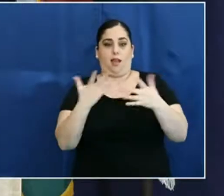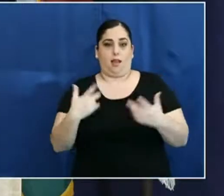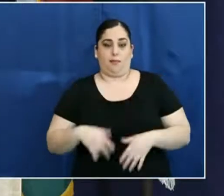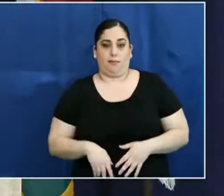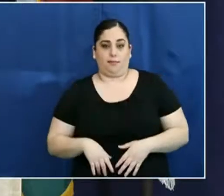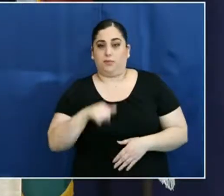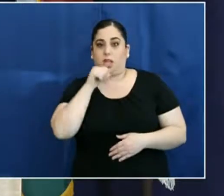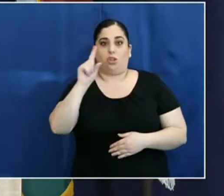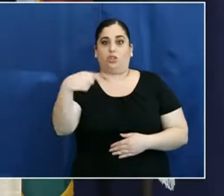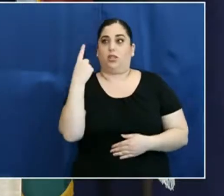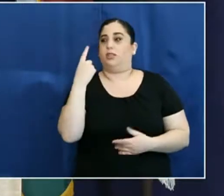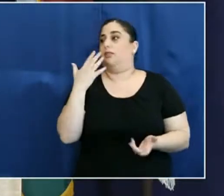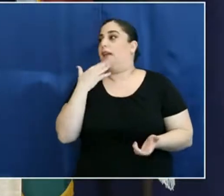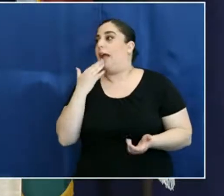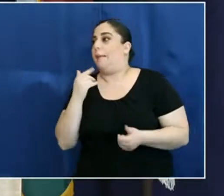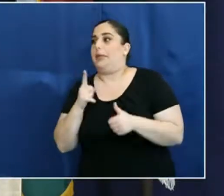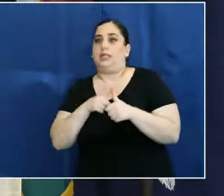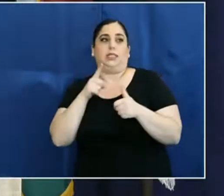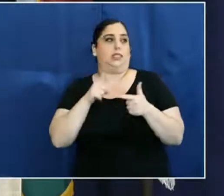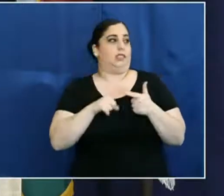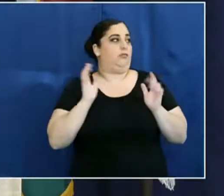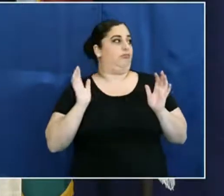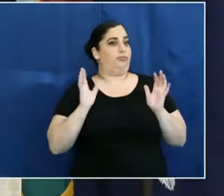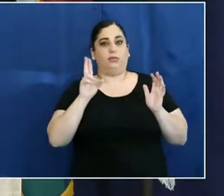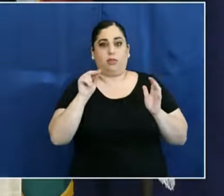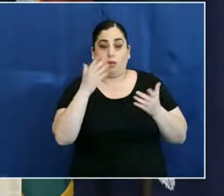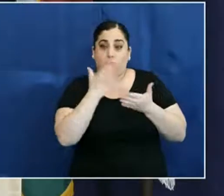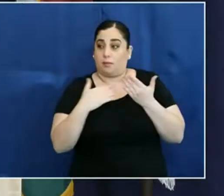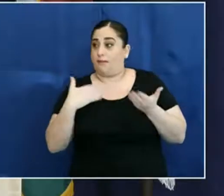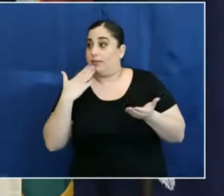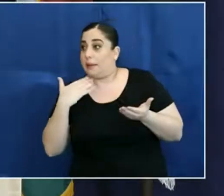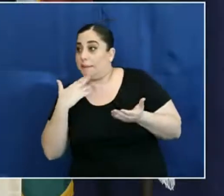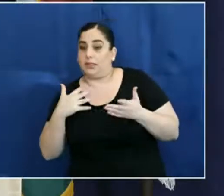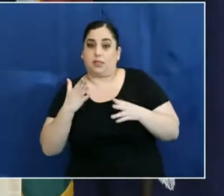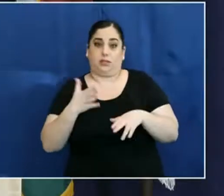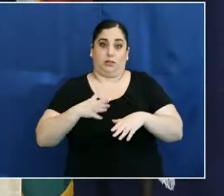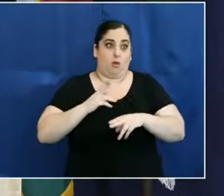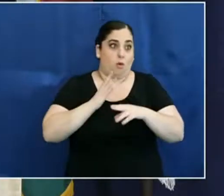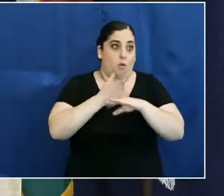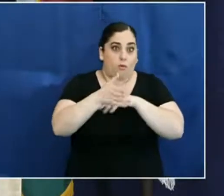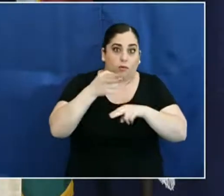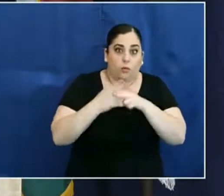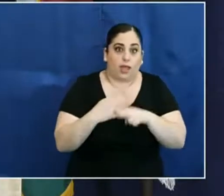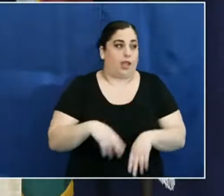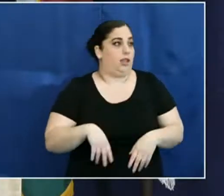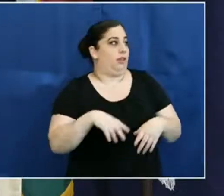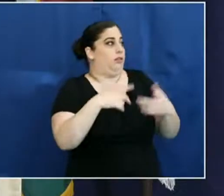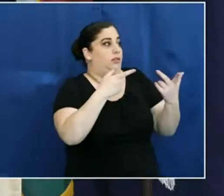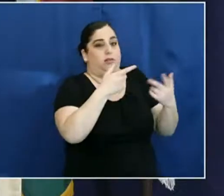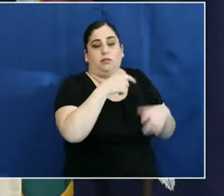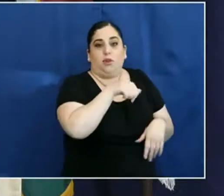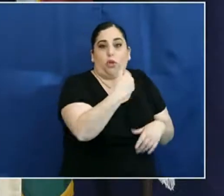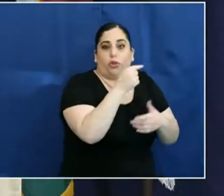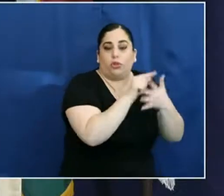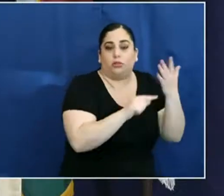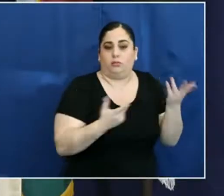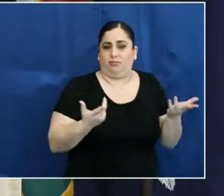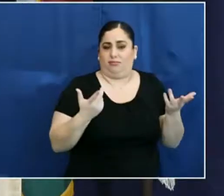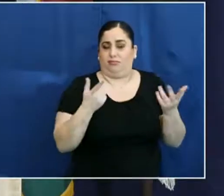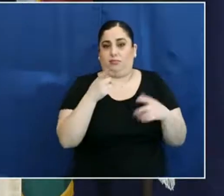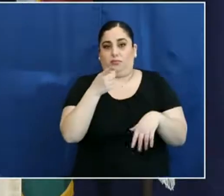Those categories are available for people to see themselves and to get vaccinated if they can. Once we have more